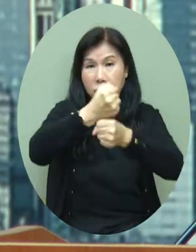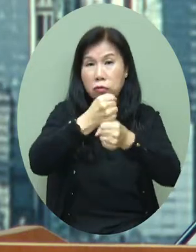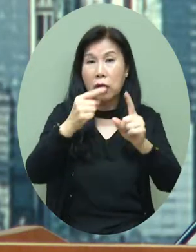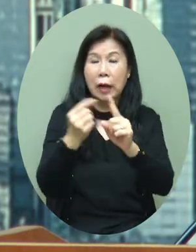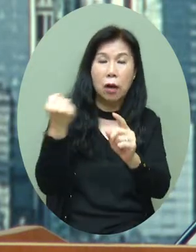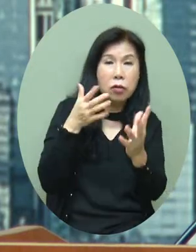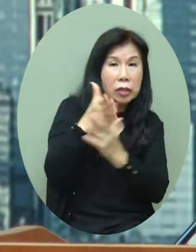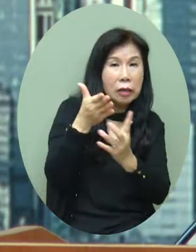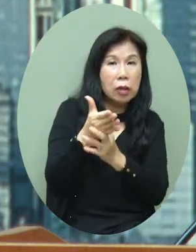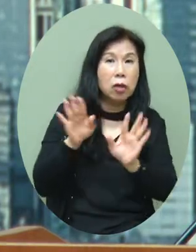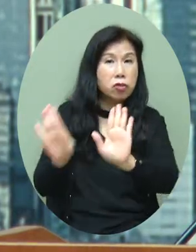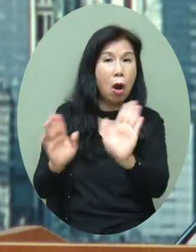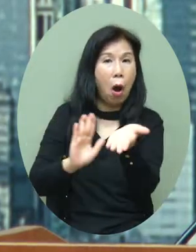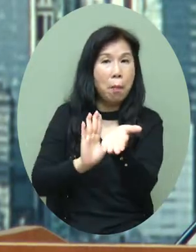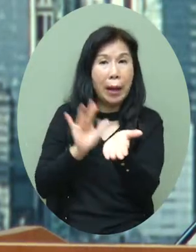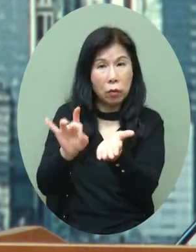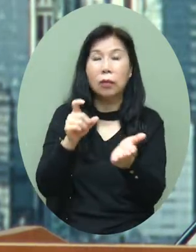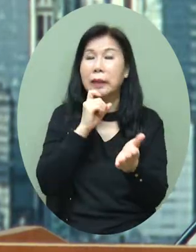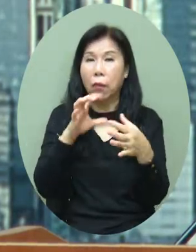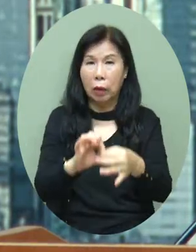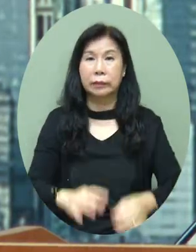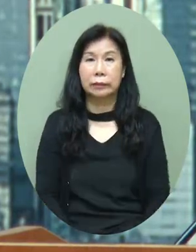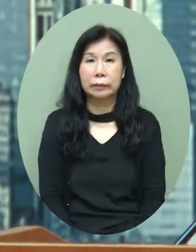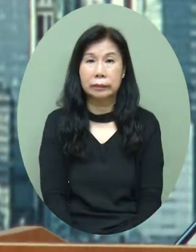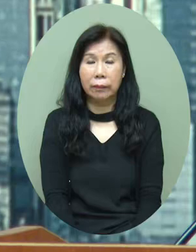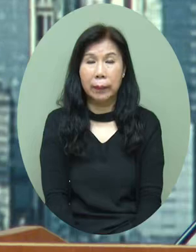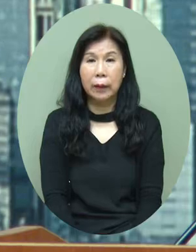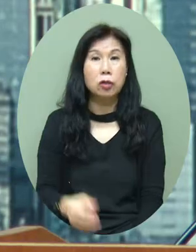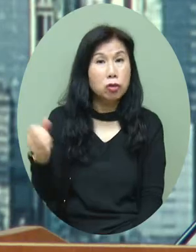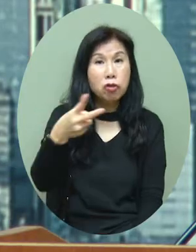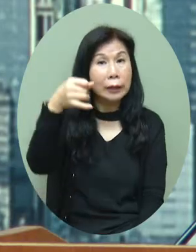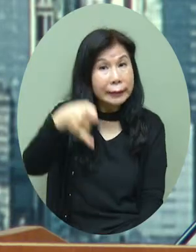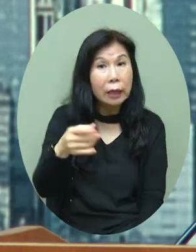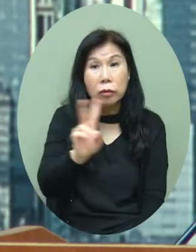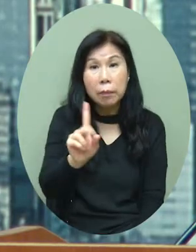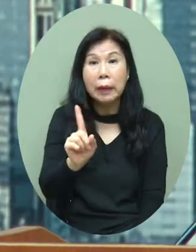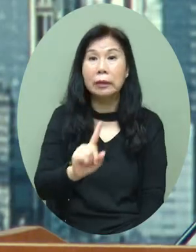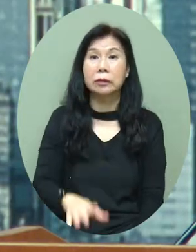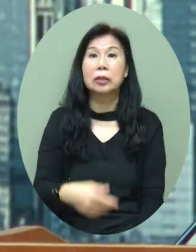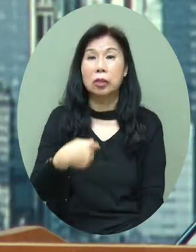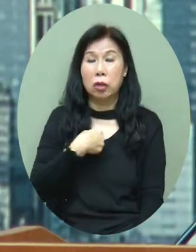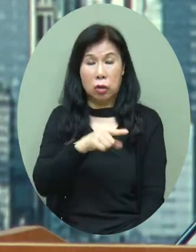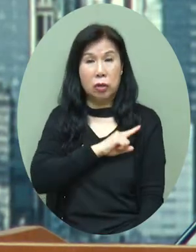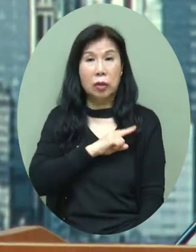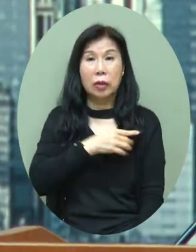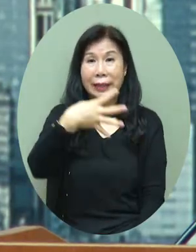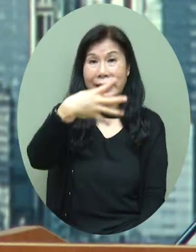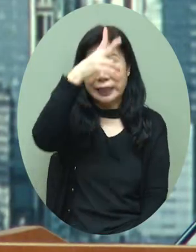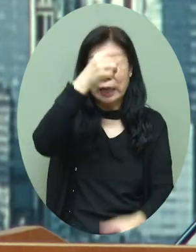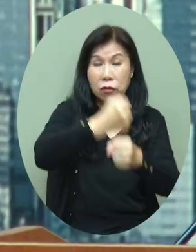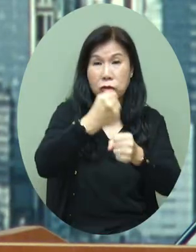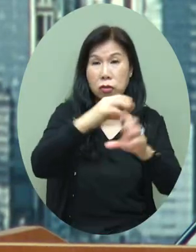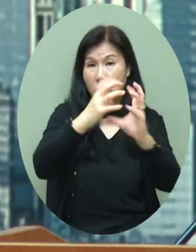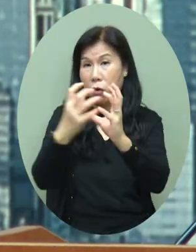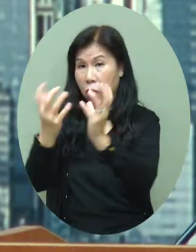Moving forward, I will meet with the representatives of the 4 central consultative councils tomorrow to listen to their views